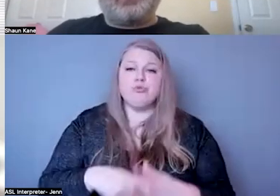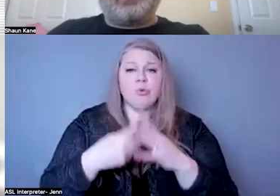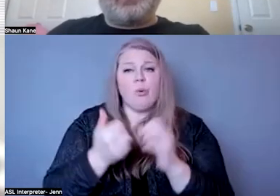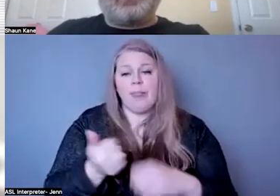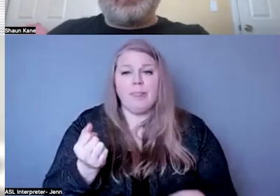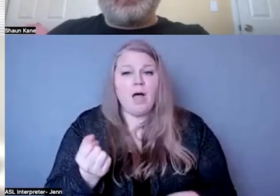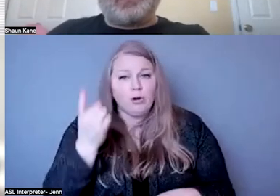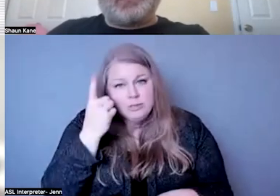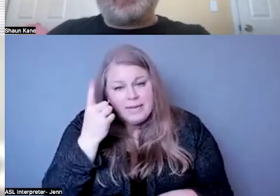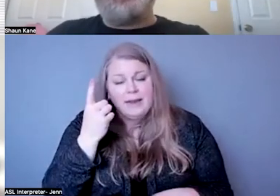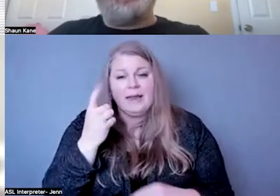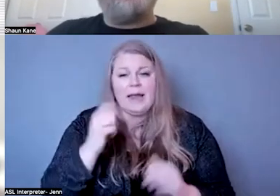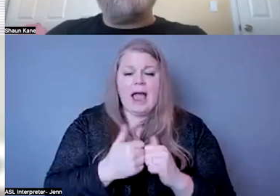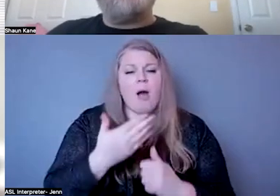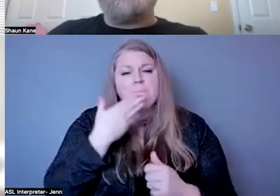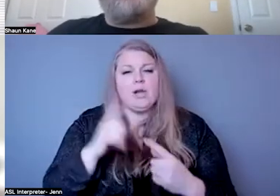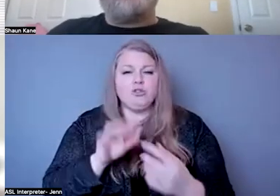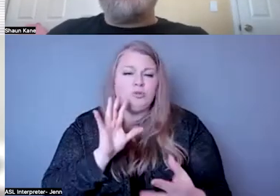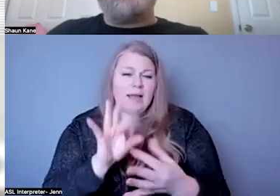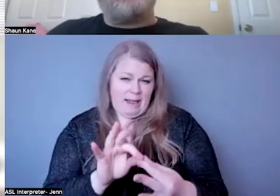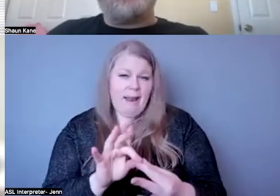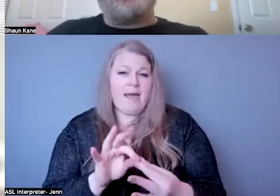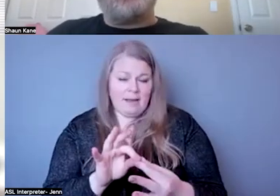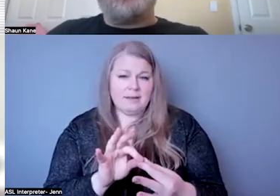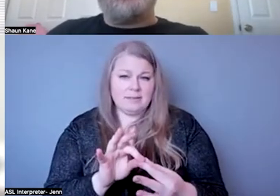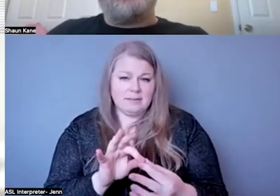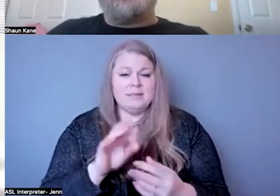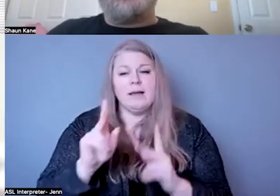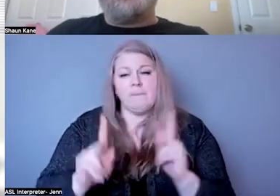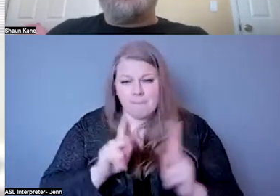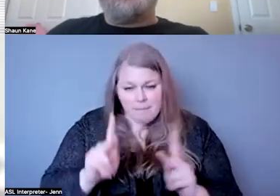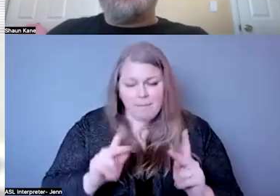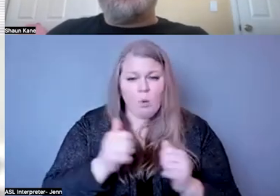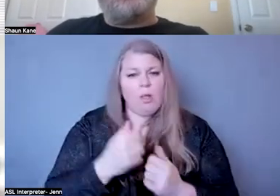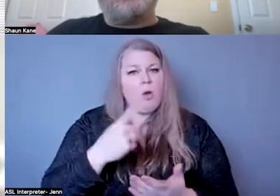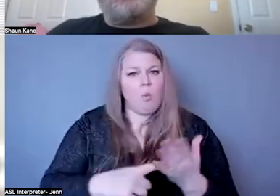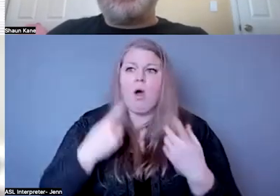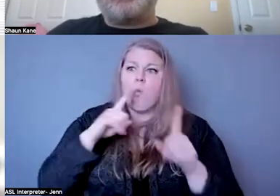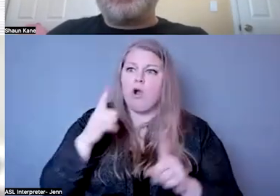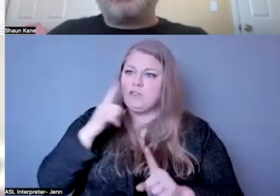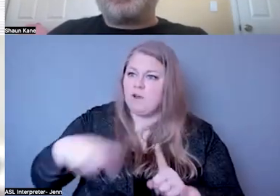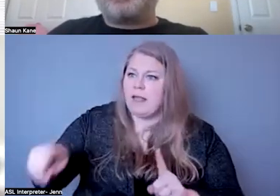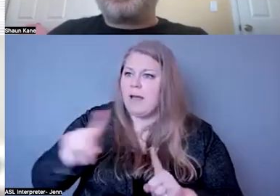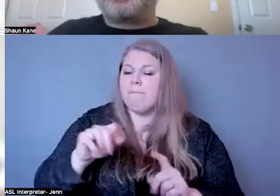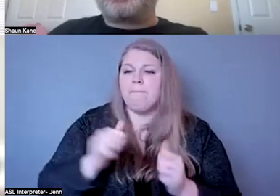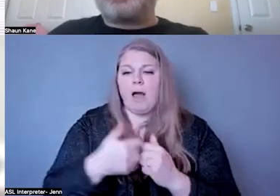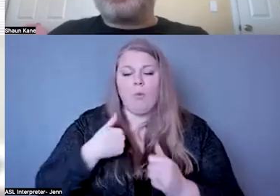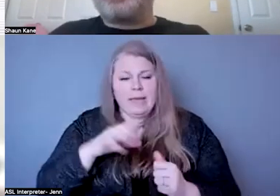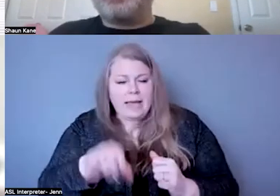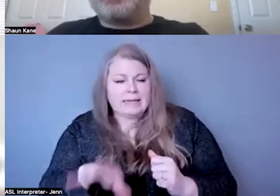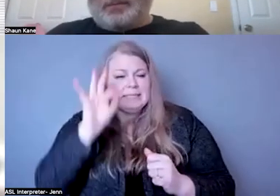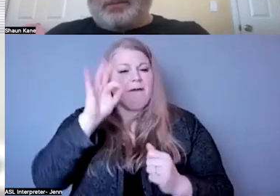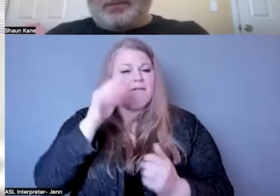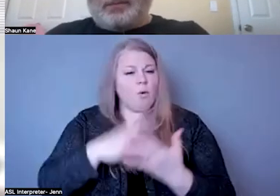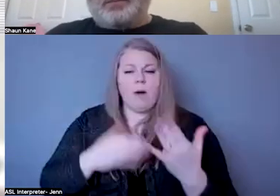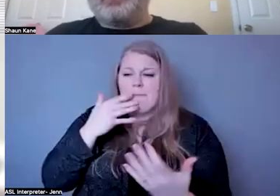understanding how better we connect people with what works for them, how better we discover what works for them